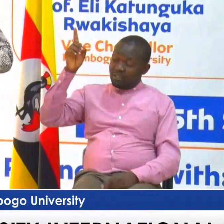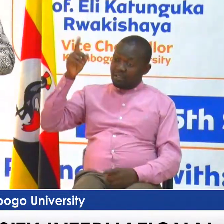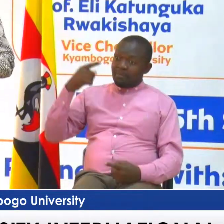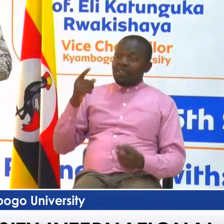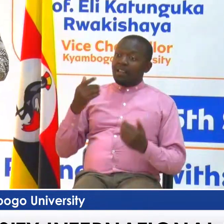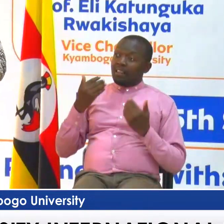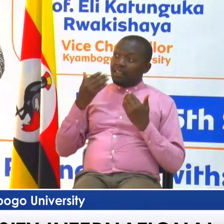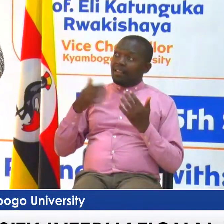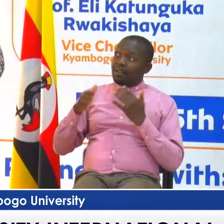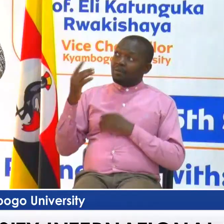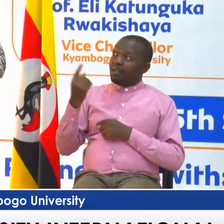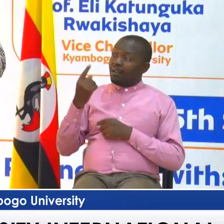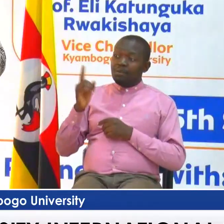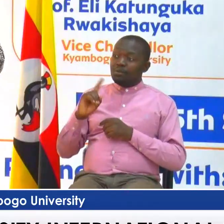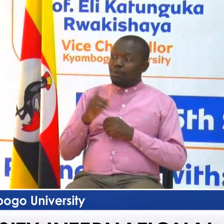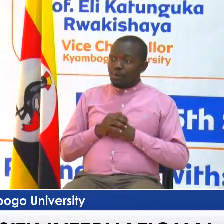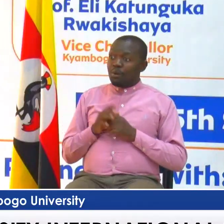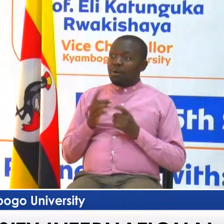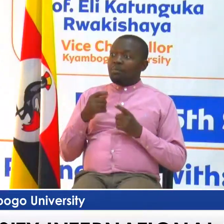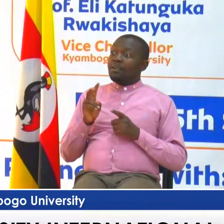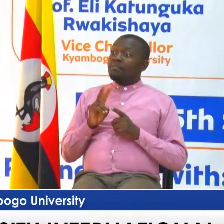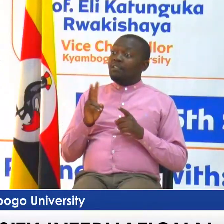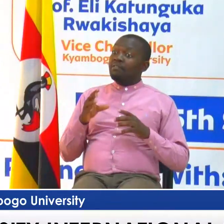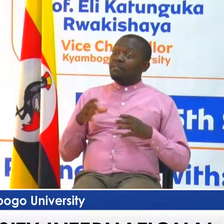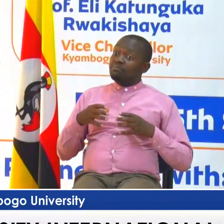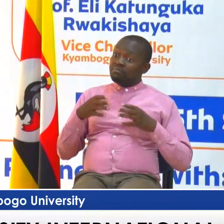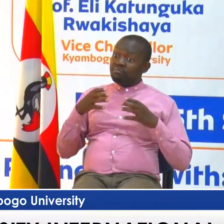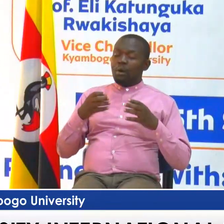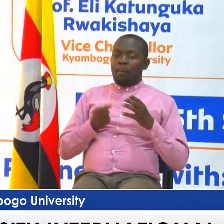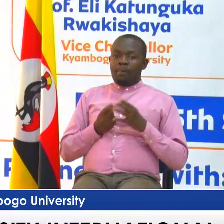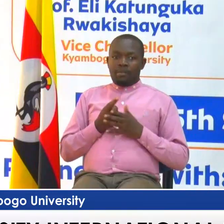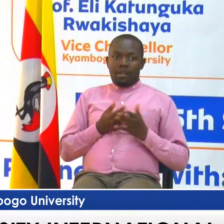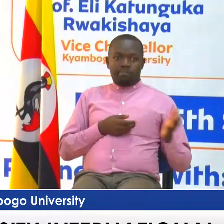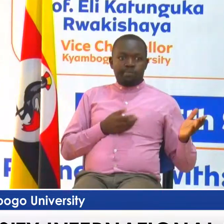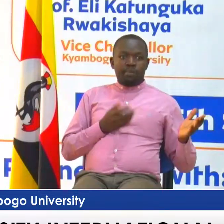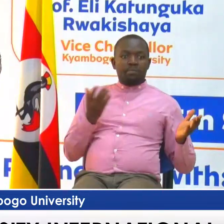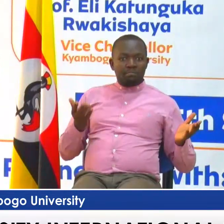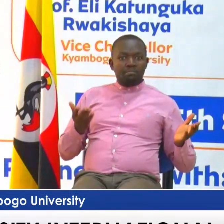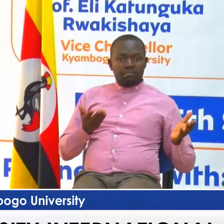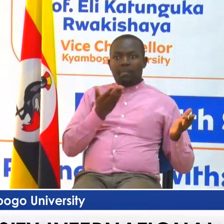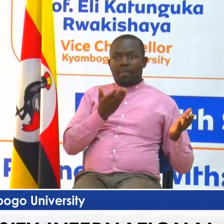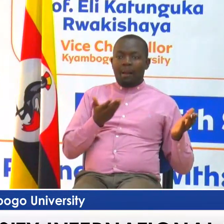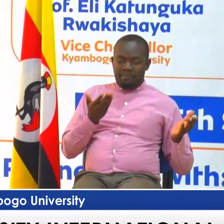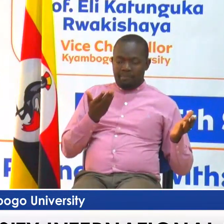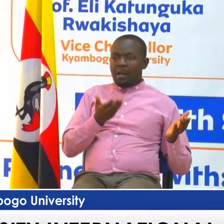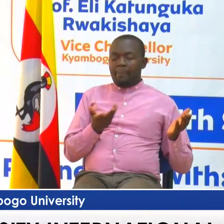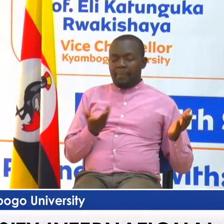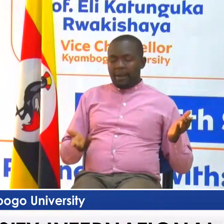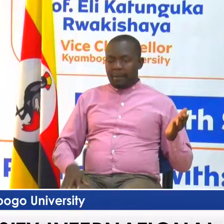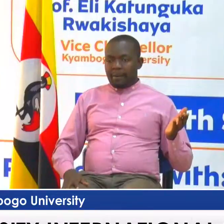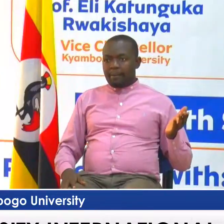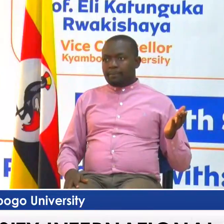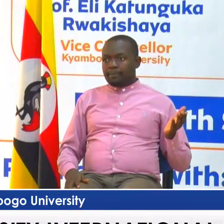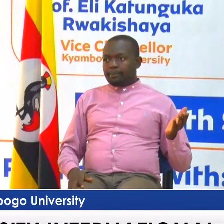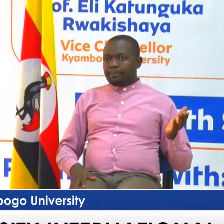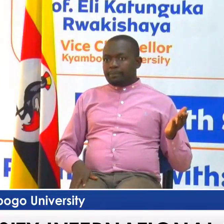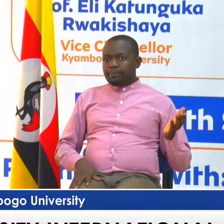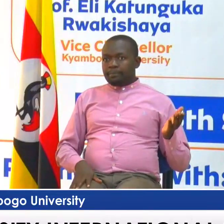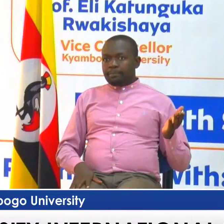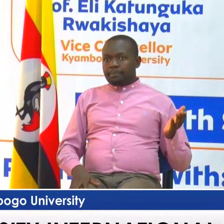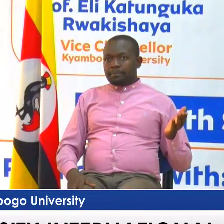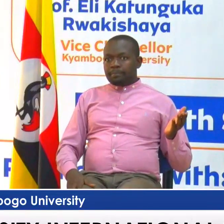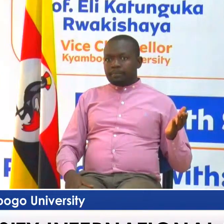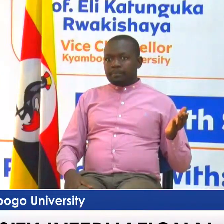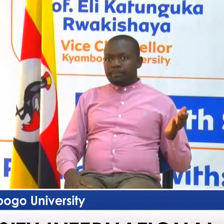only thank God, but move and use the opportunity. Apply for things and get them.